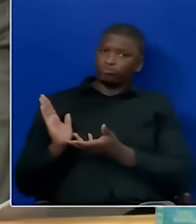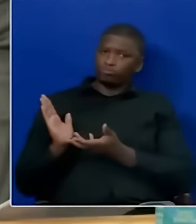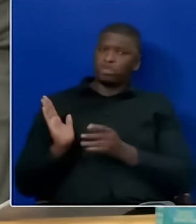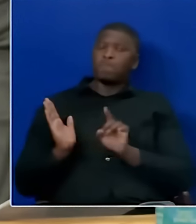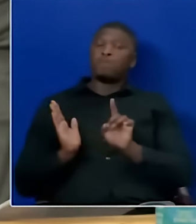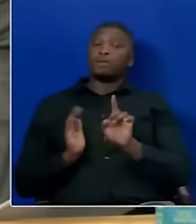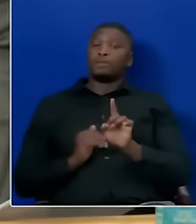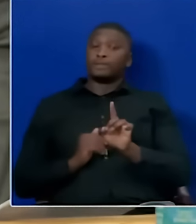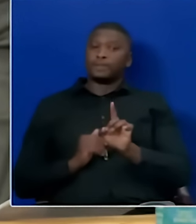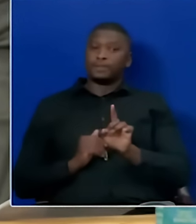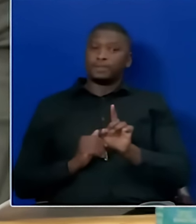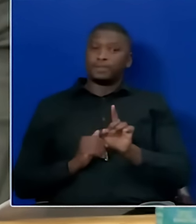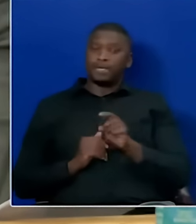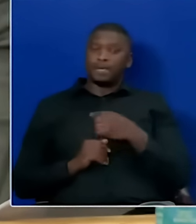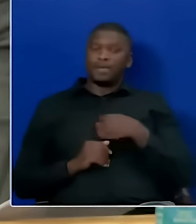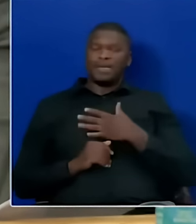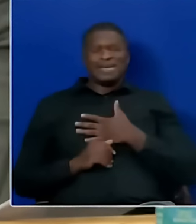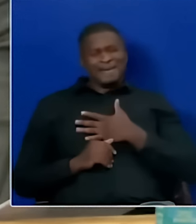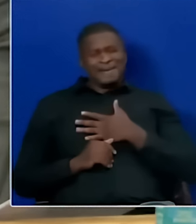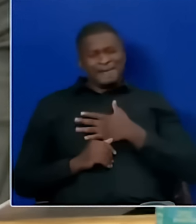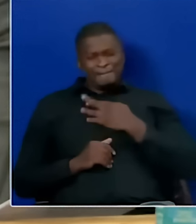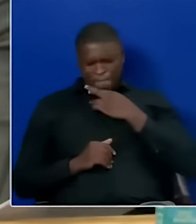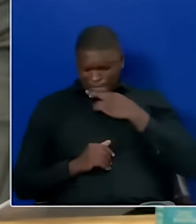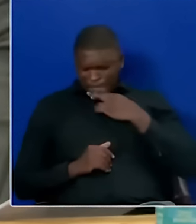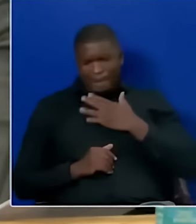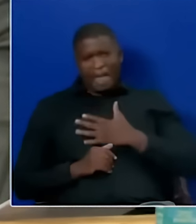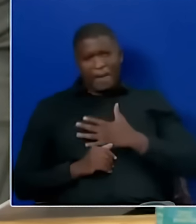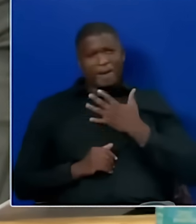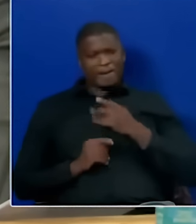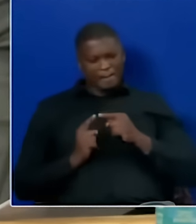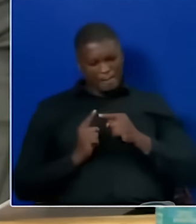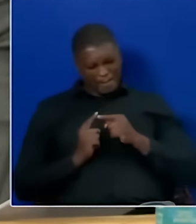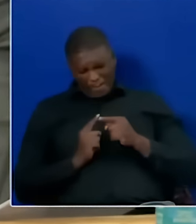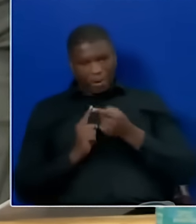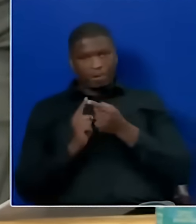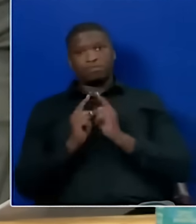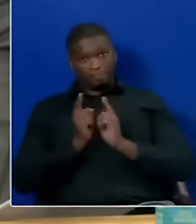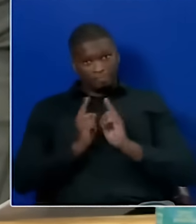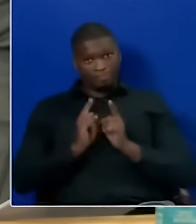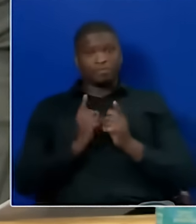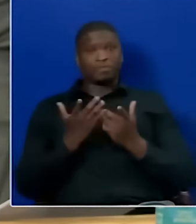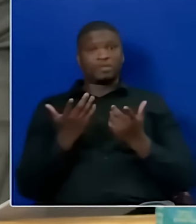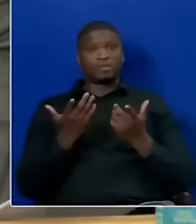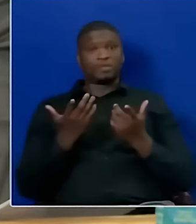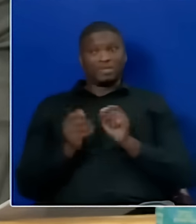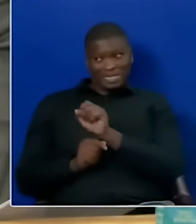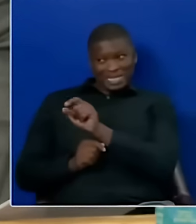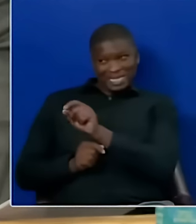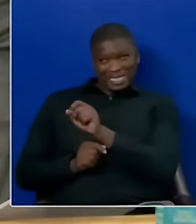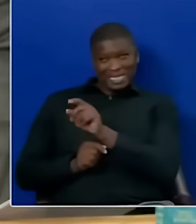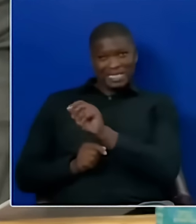really want to emphasize the point that I made earlier, which is this ABIS system is extraordinarily